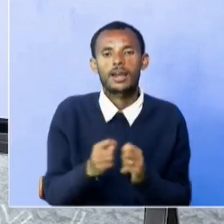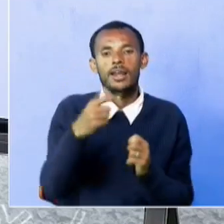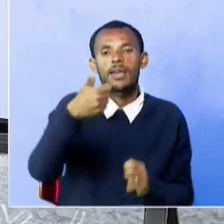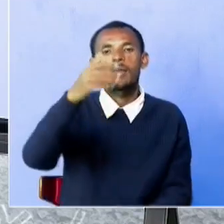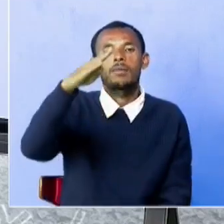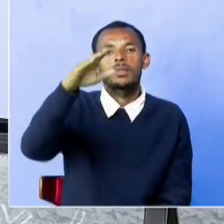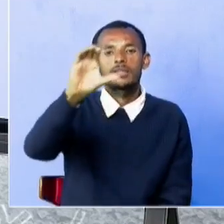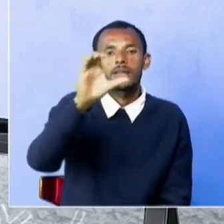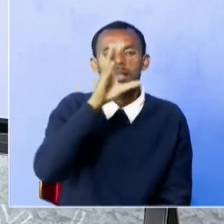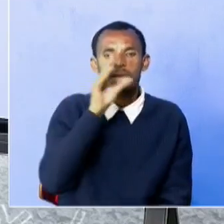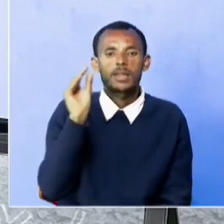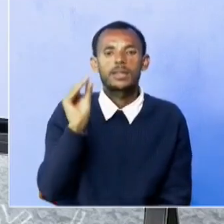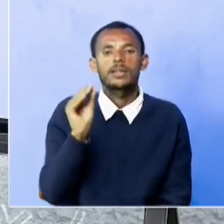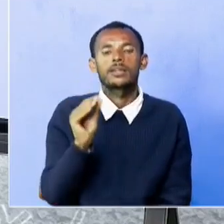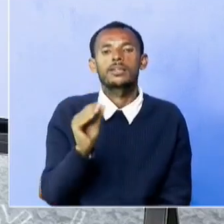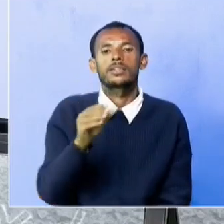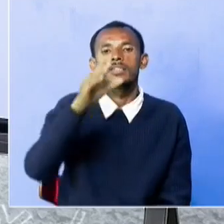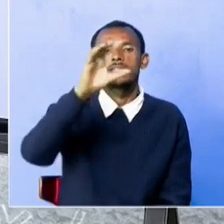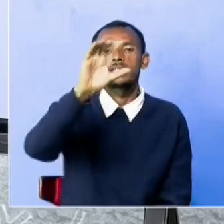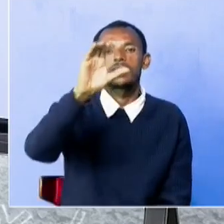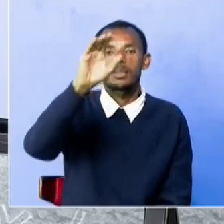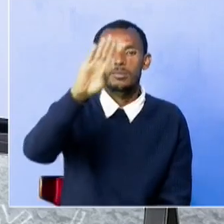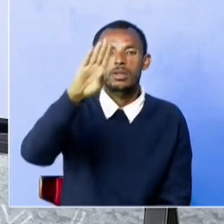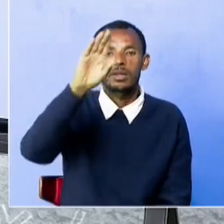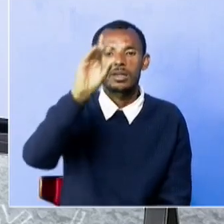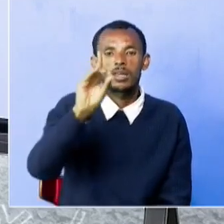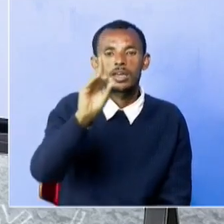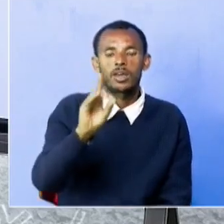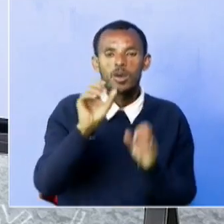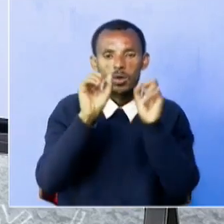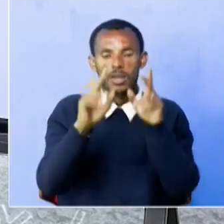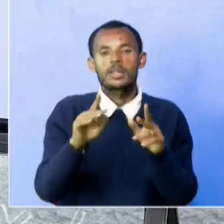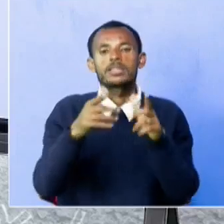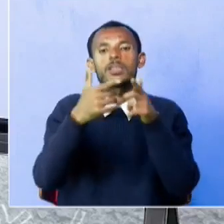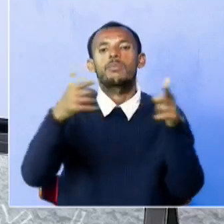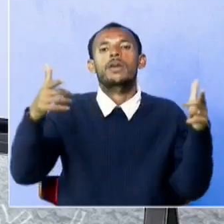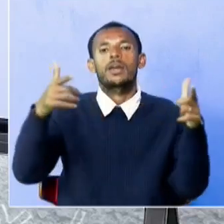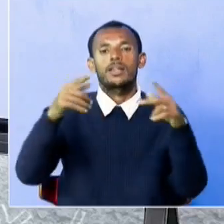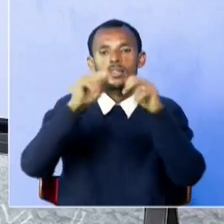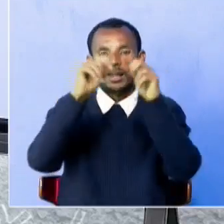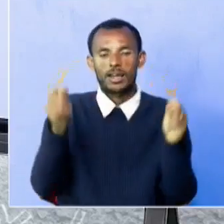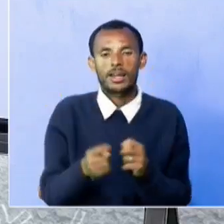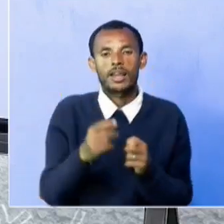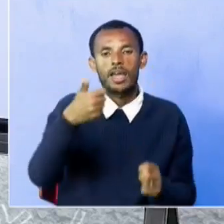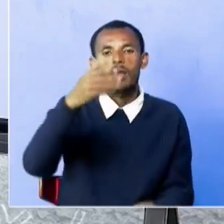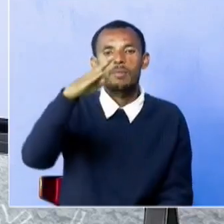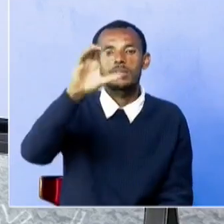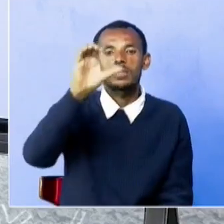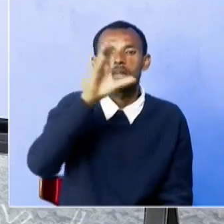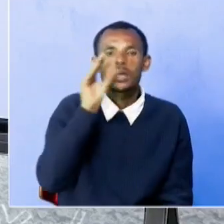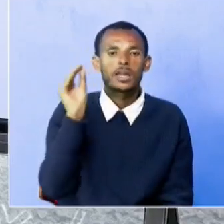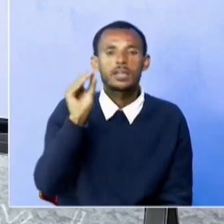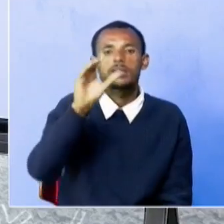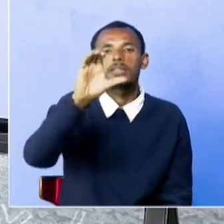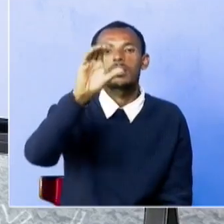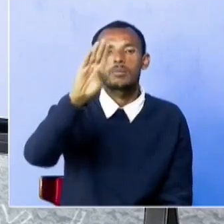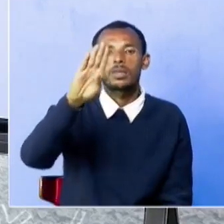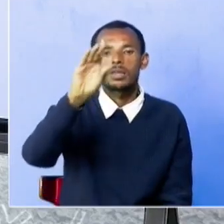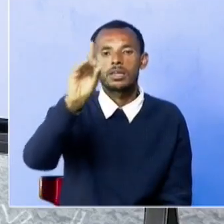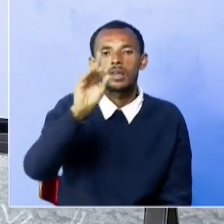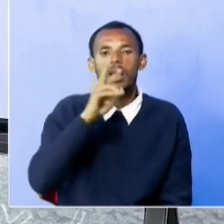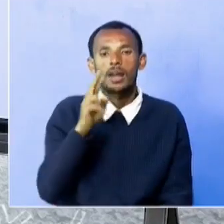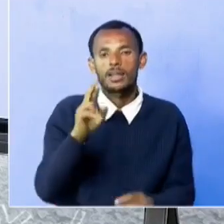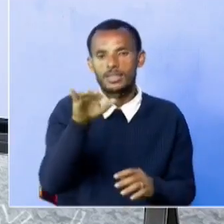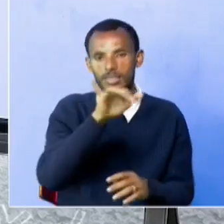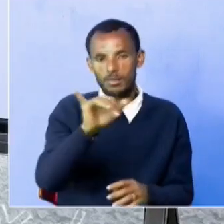ABC and CBD. Okay, the bigger triangle ABC and CBD are similar again